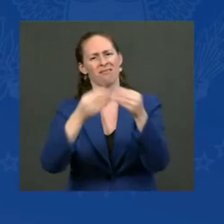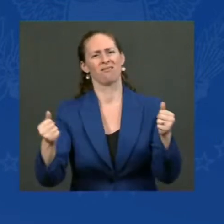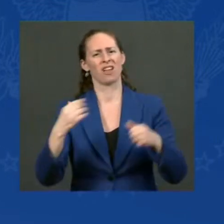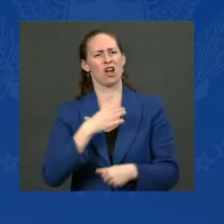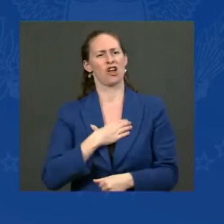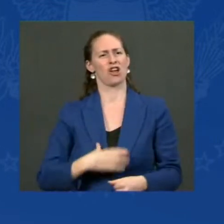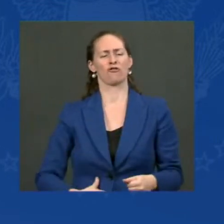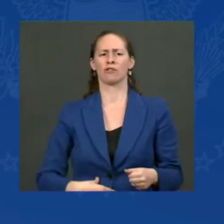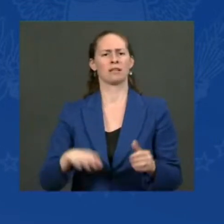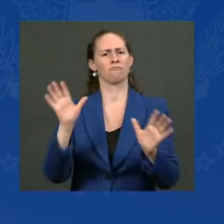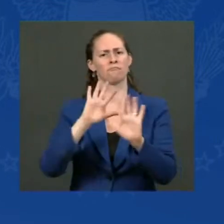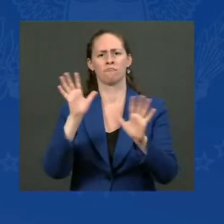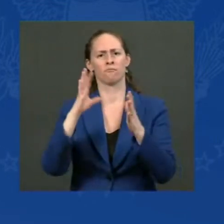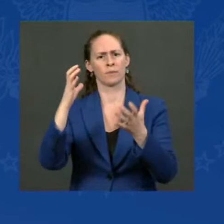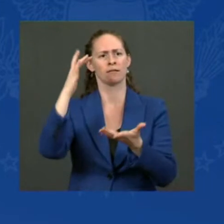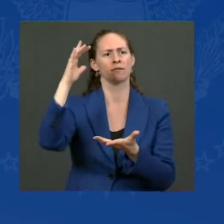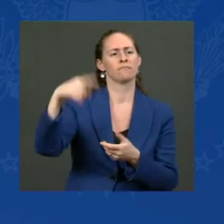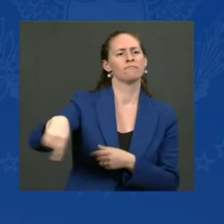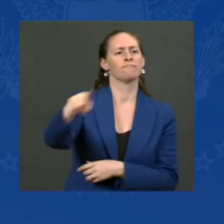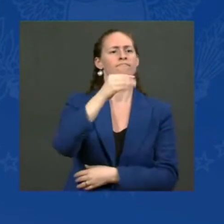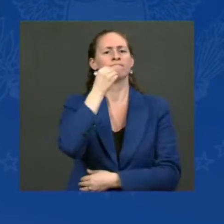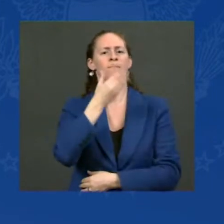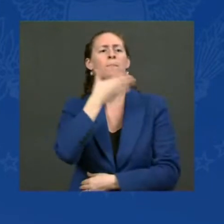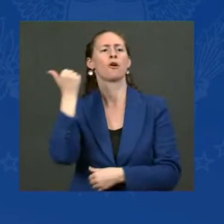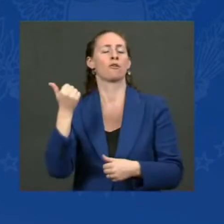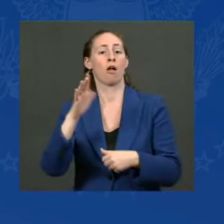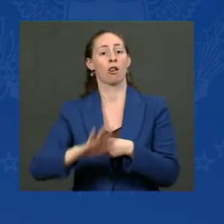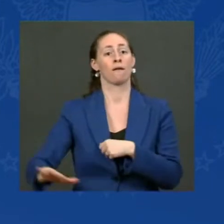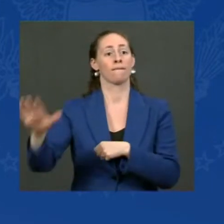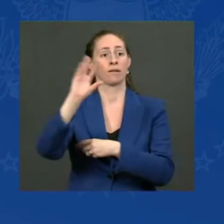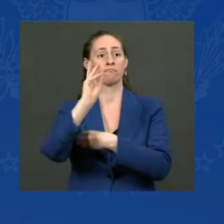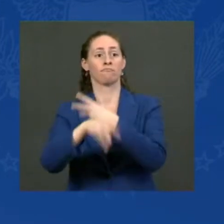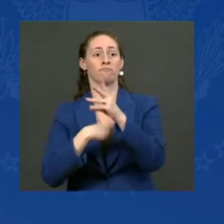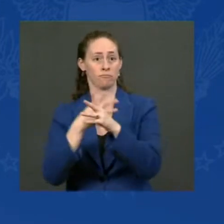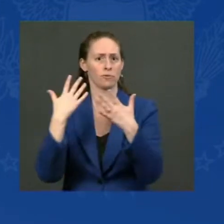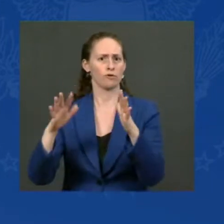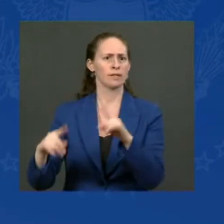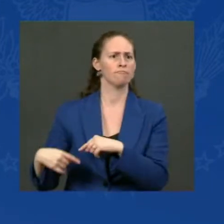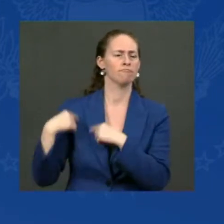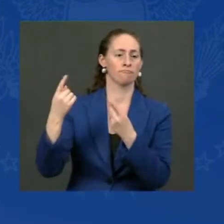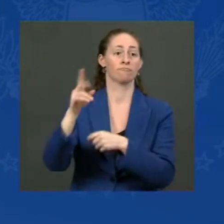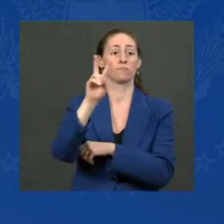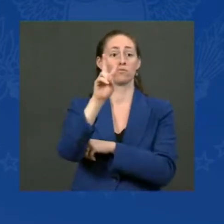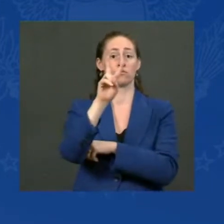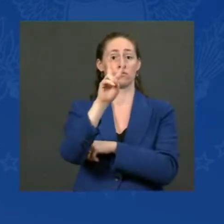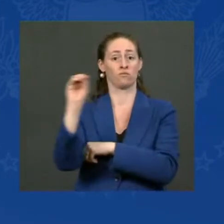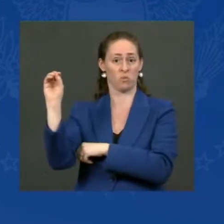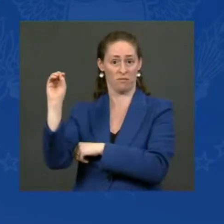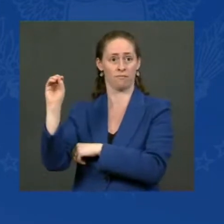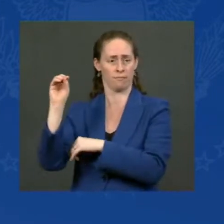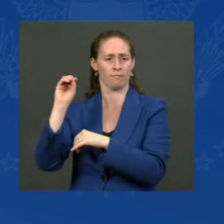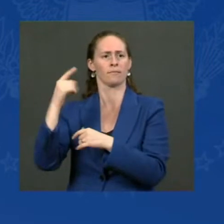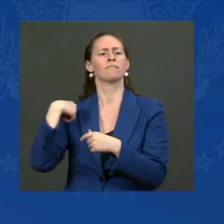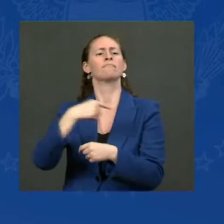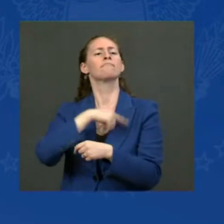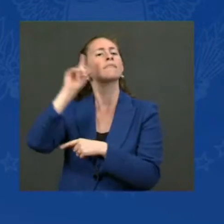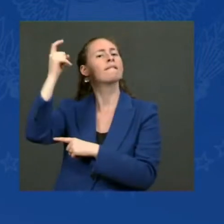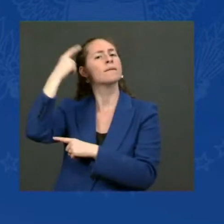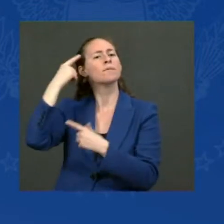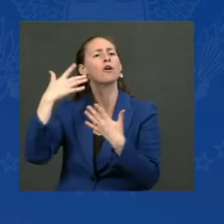abroad. Since 2000, the United States government has provided more than $140 billion